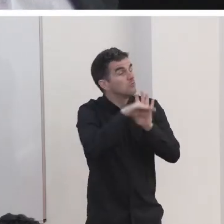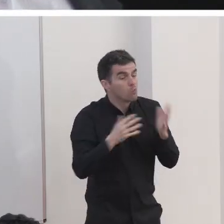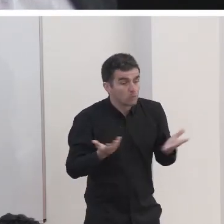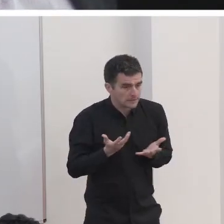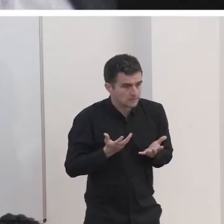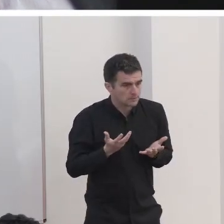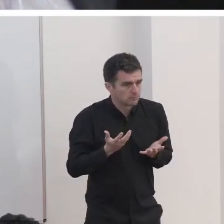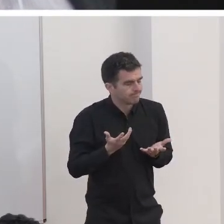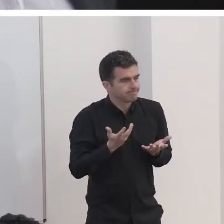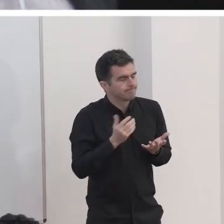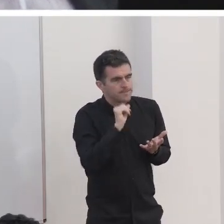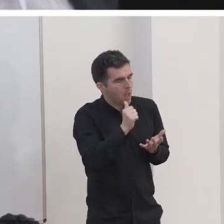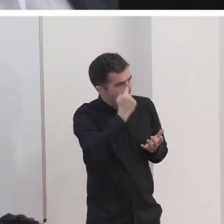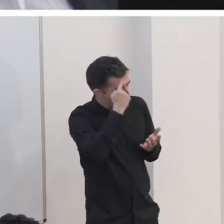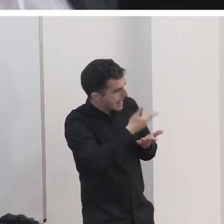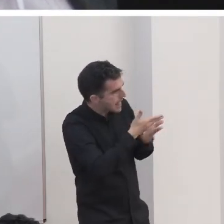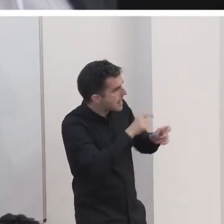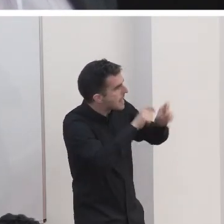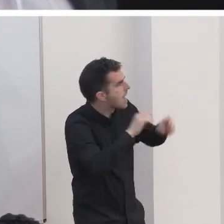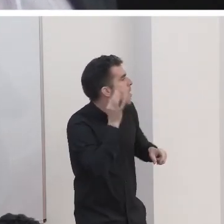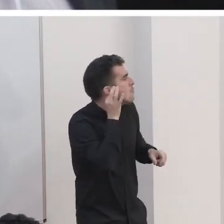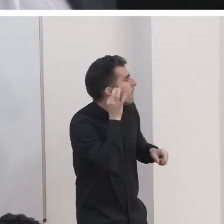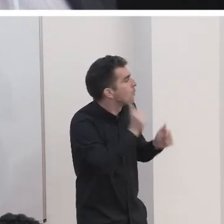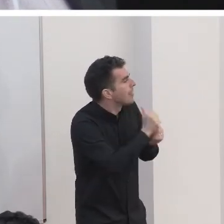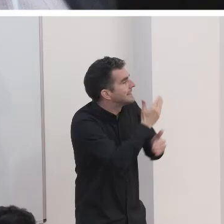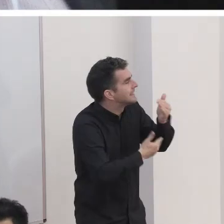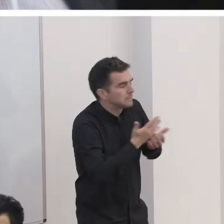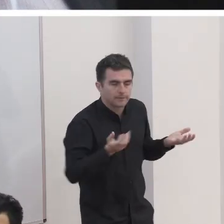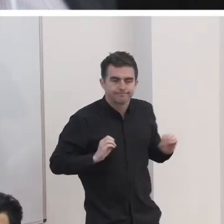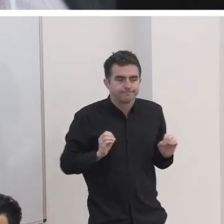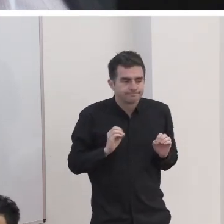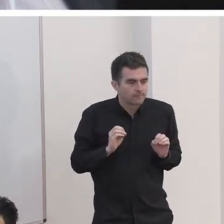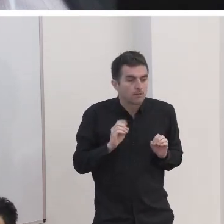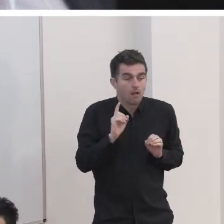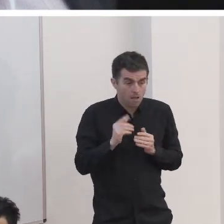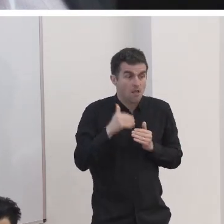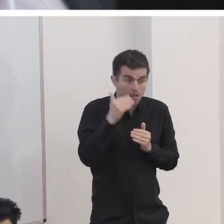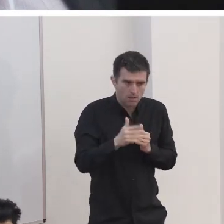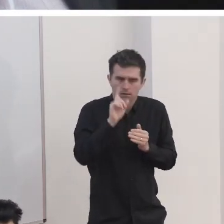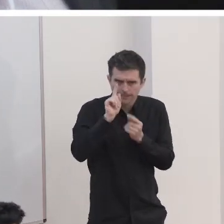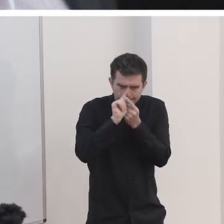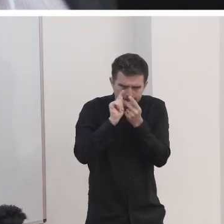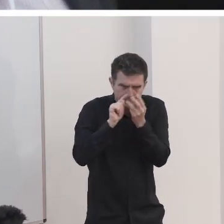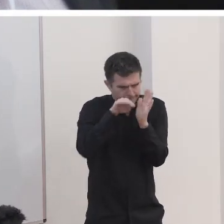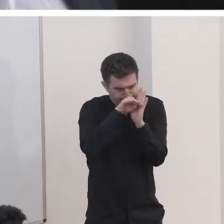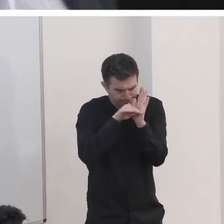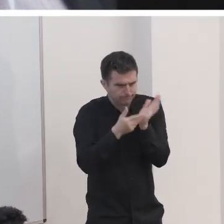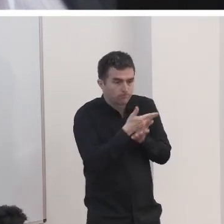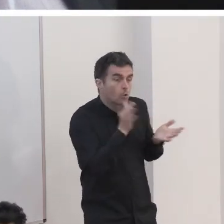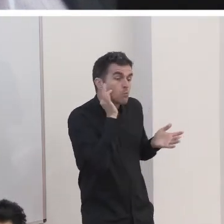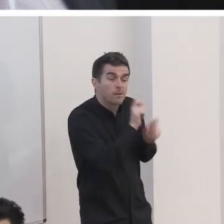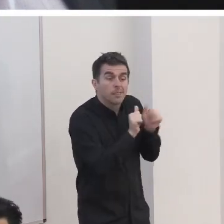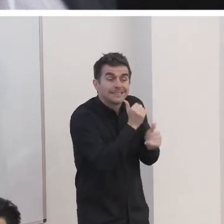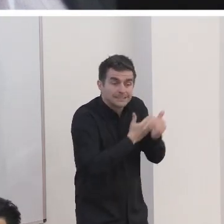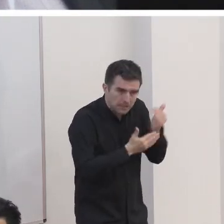with disabilities were not captured. So all of these are going to be captured when we have the reopening of this. And now, if